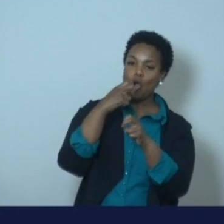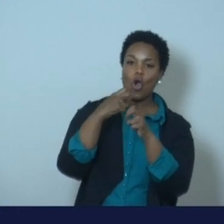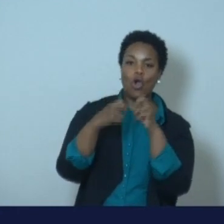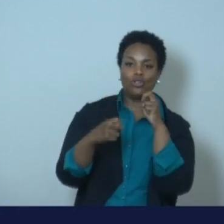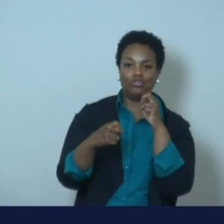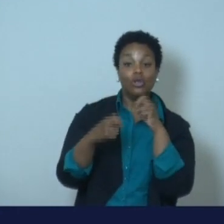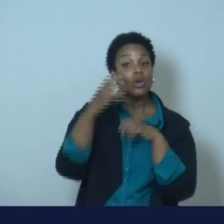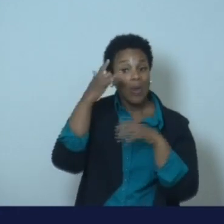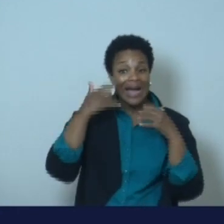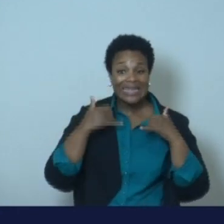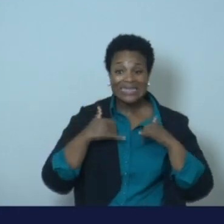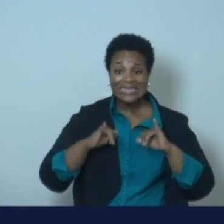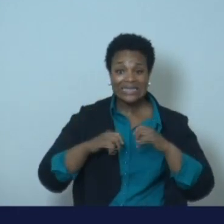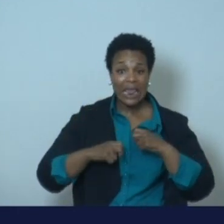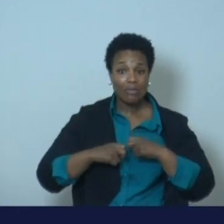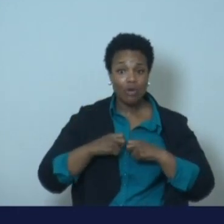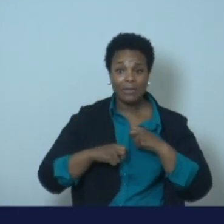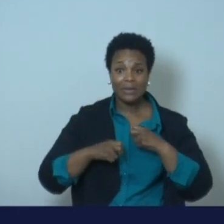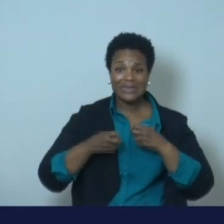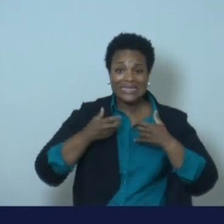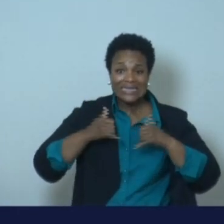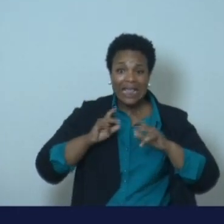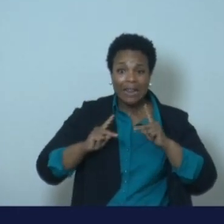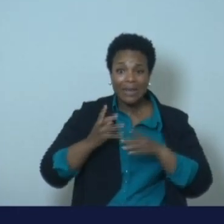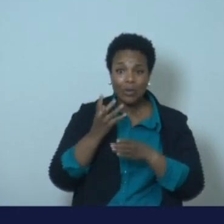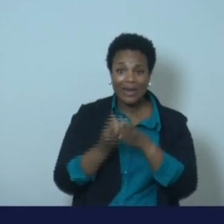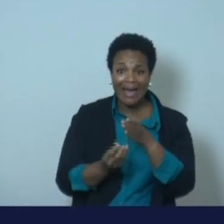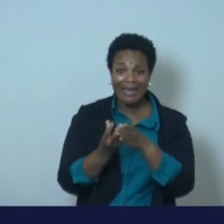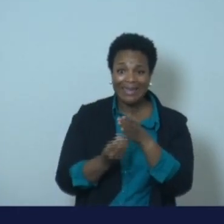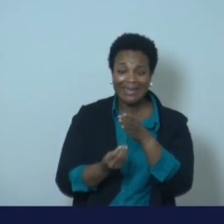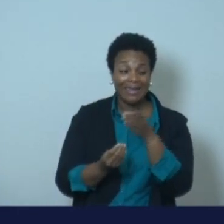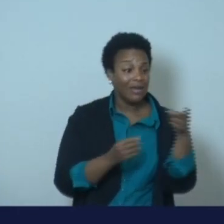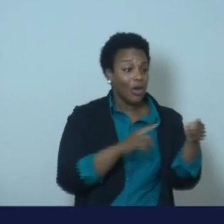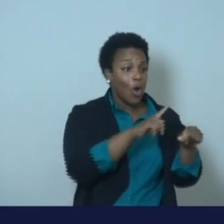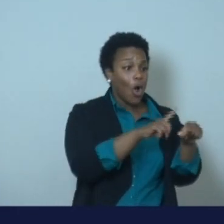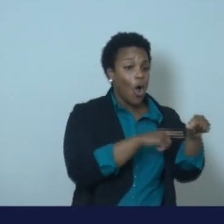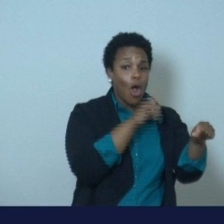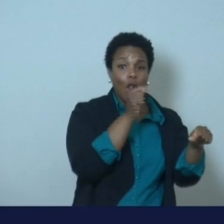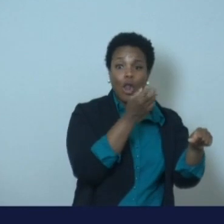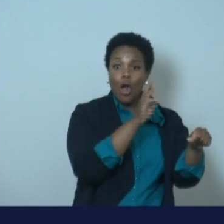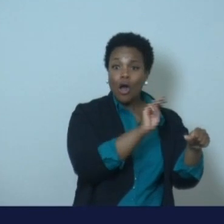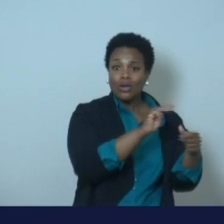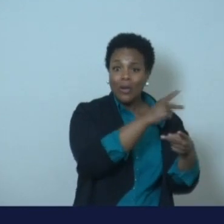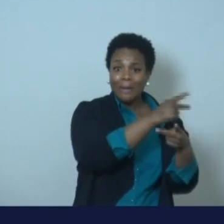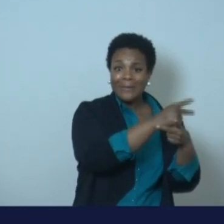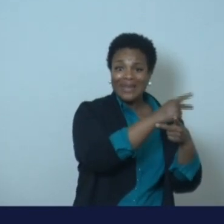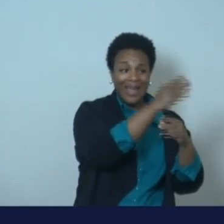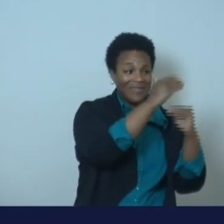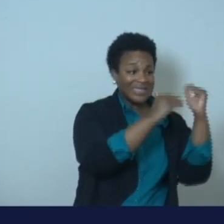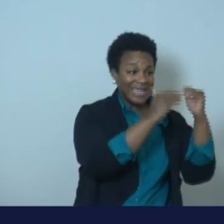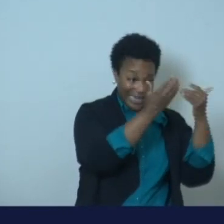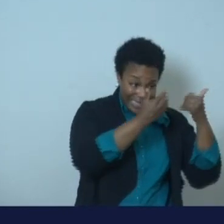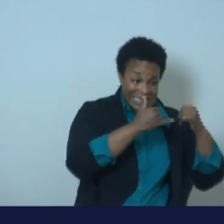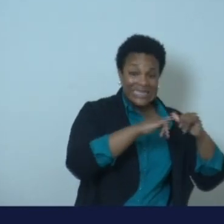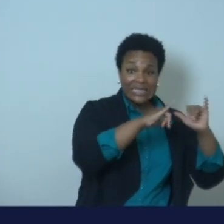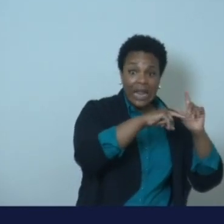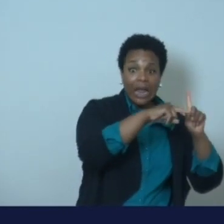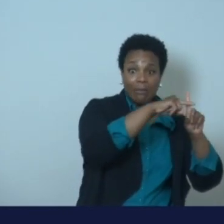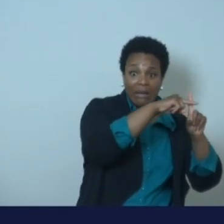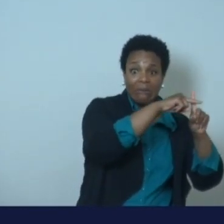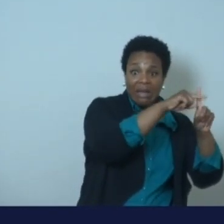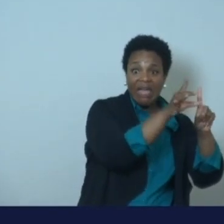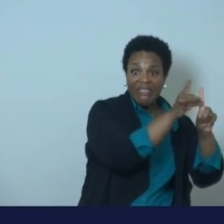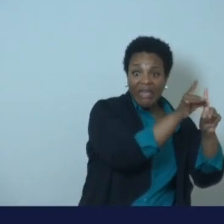care facilities. Secretary Kunkel talked about that. We are very concerned about continuing spread, about managing